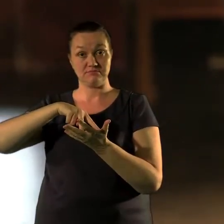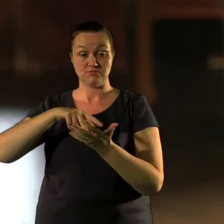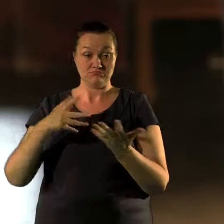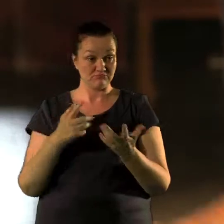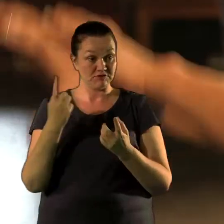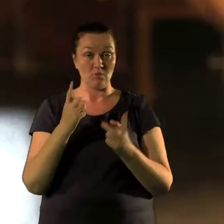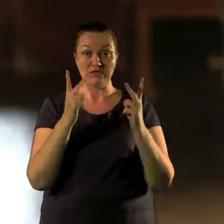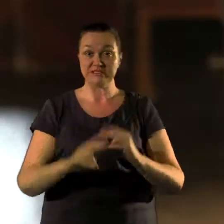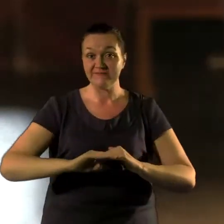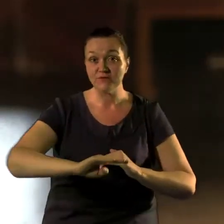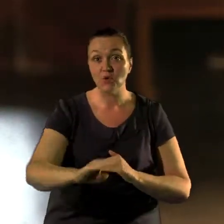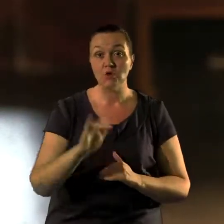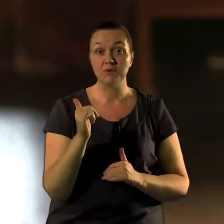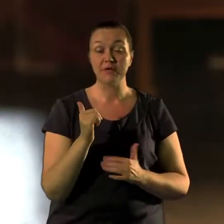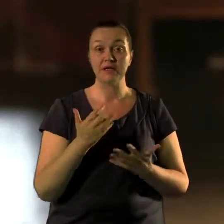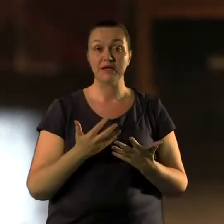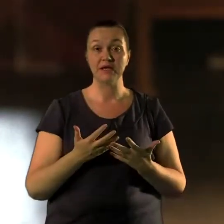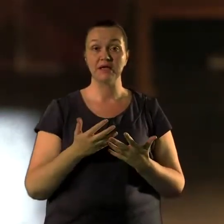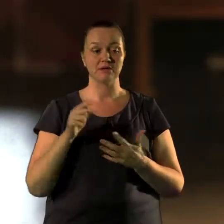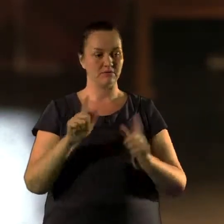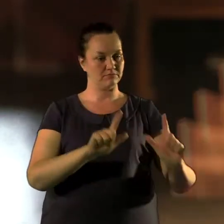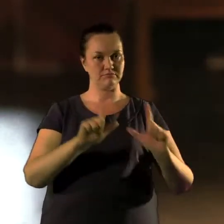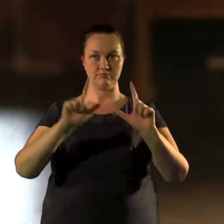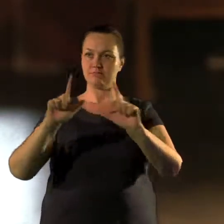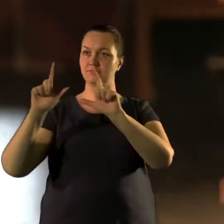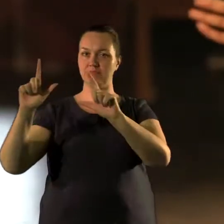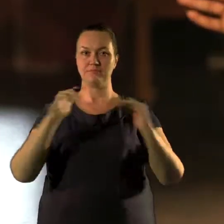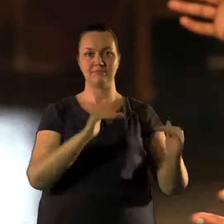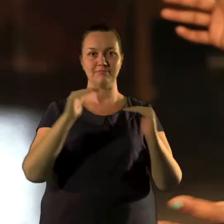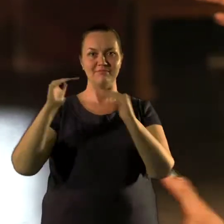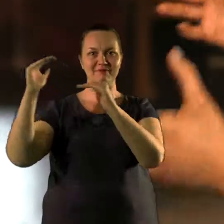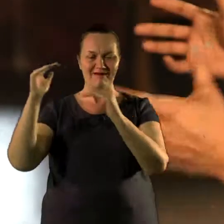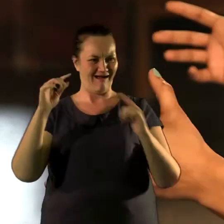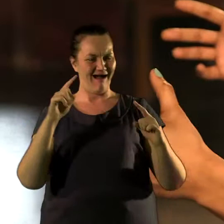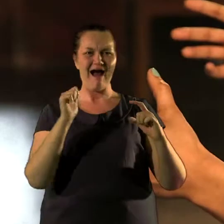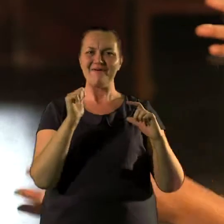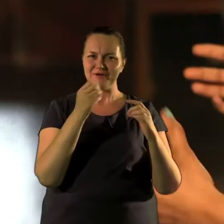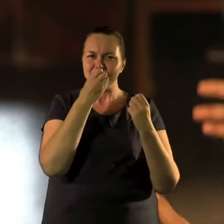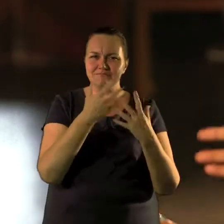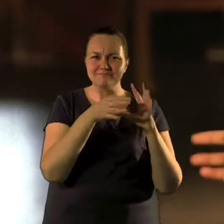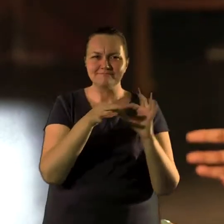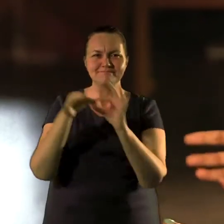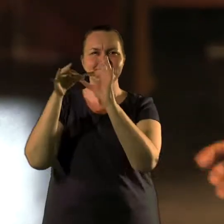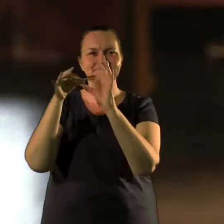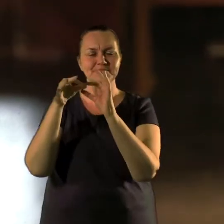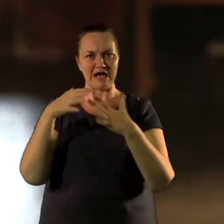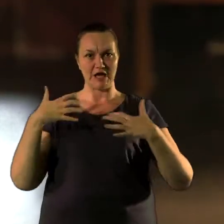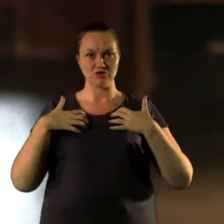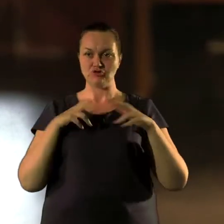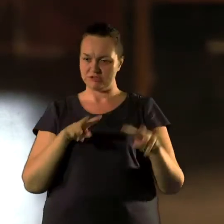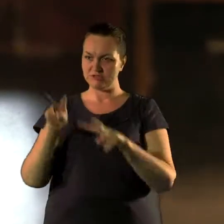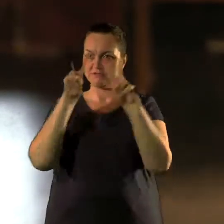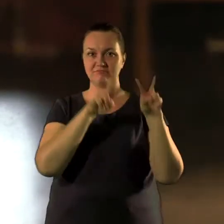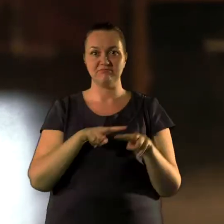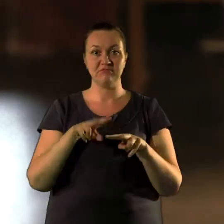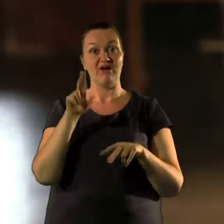on the floor? And the way that picture complements everything and makes it much more interesting than if it was just, oh